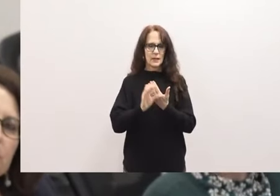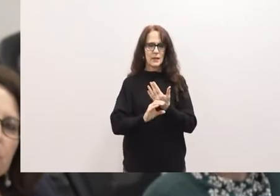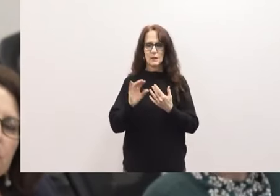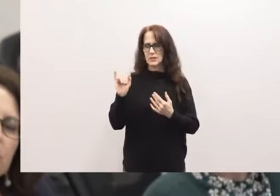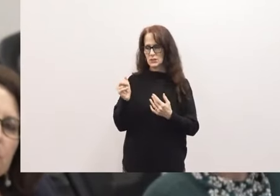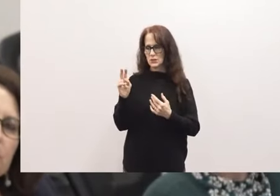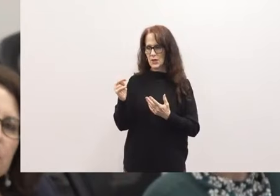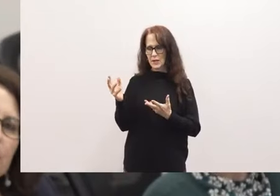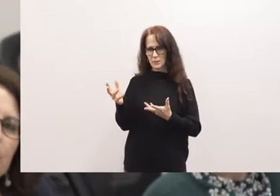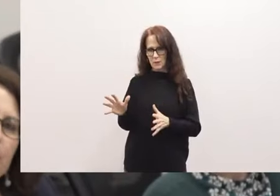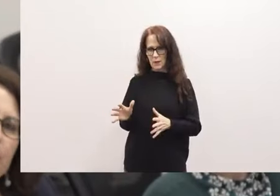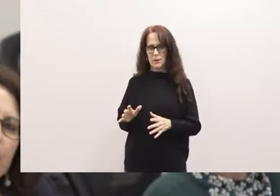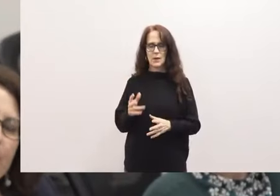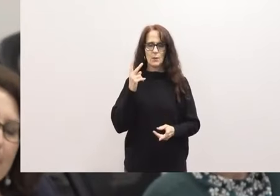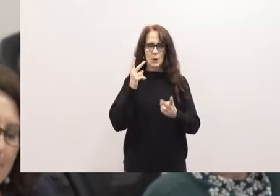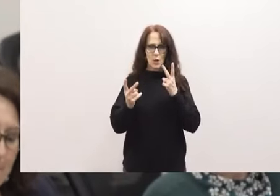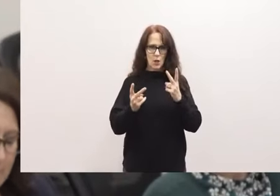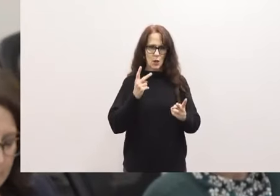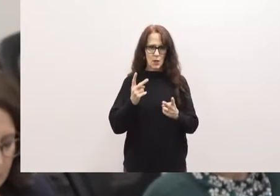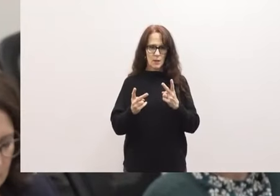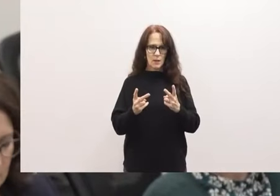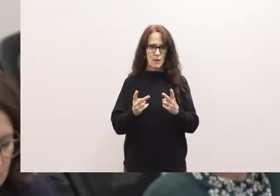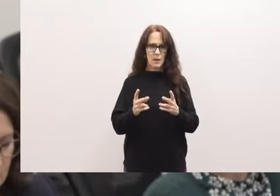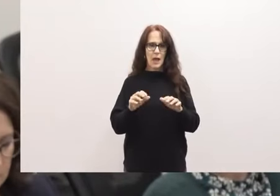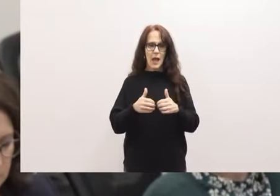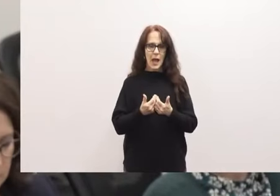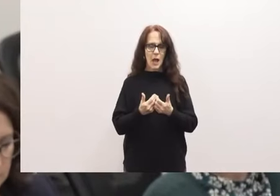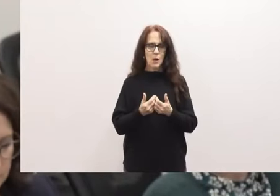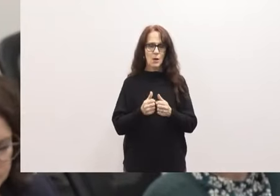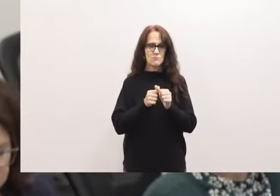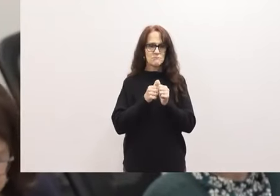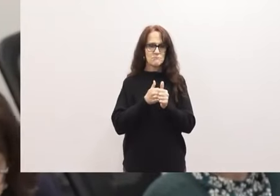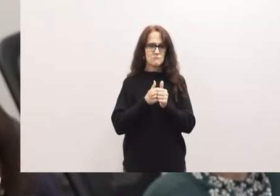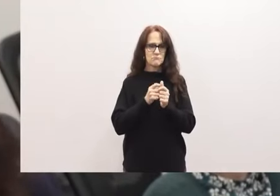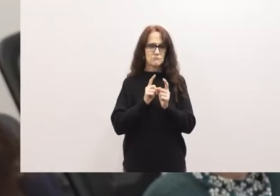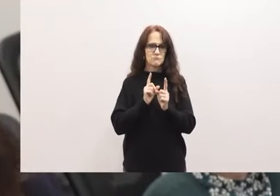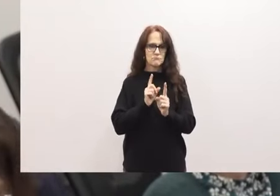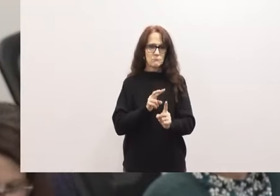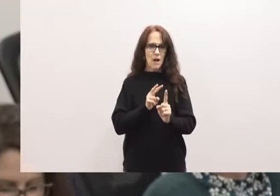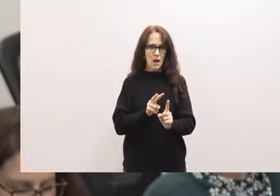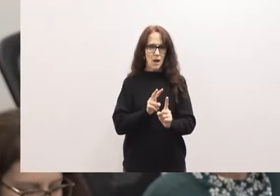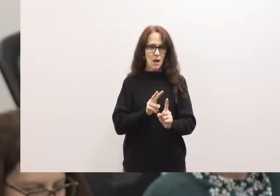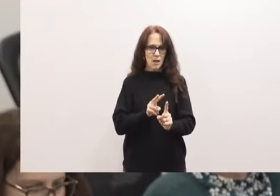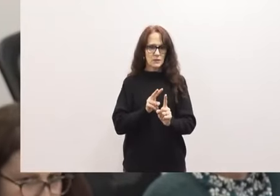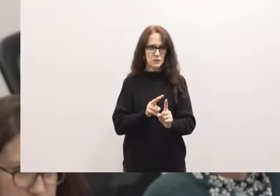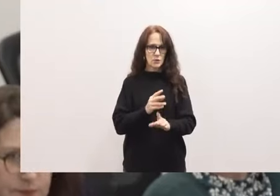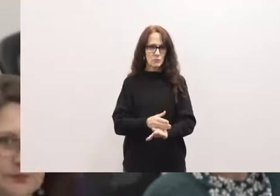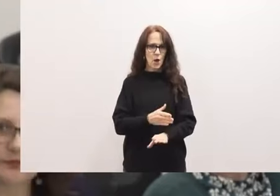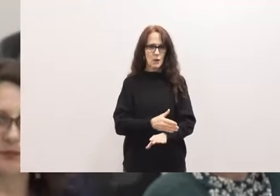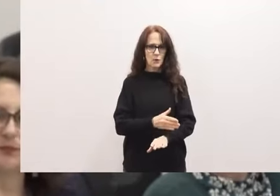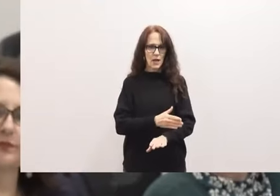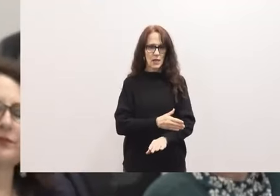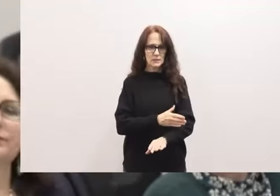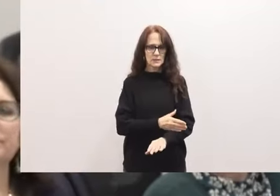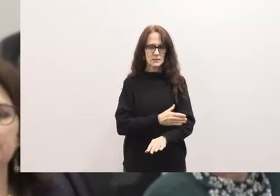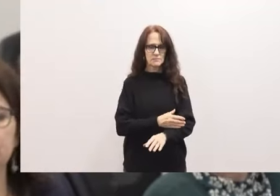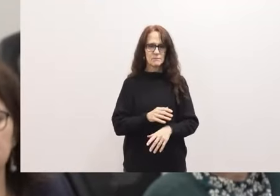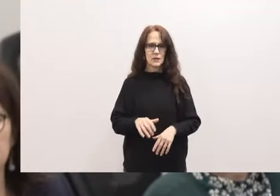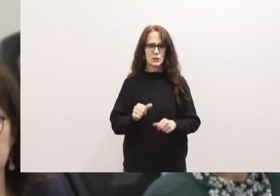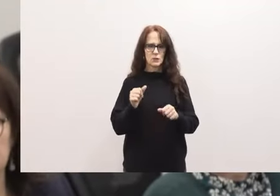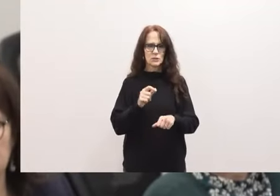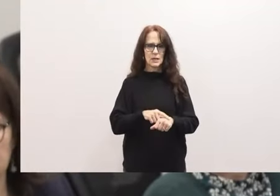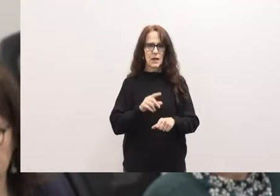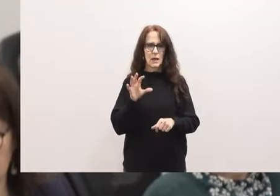January when we were looking at how we were going to progress monitor. And we also spent some time